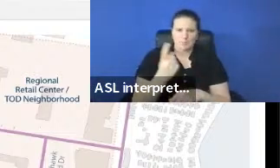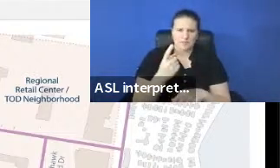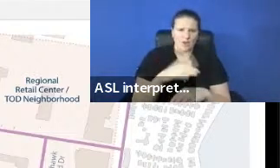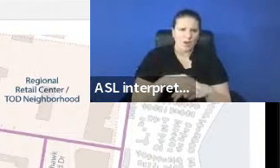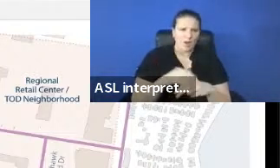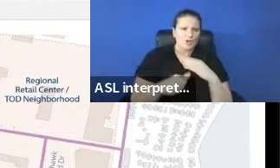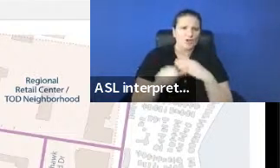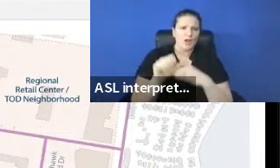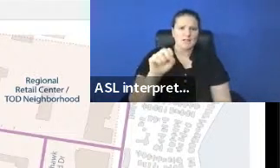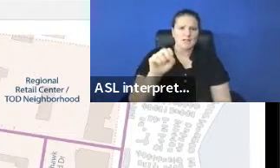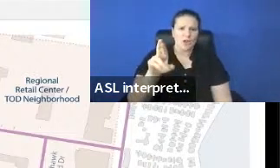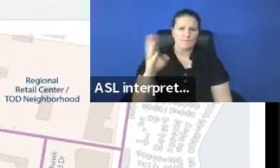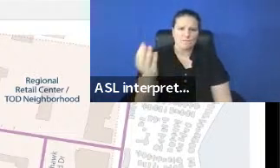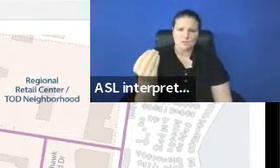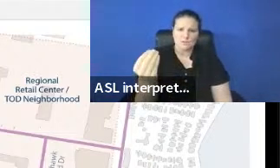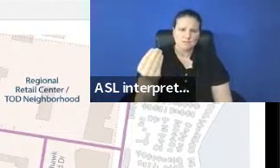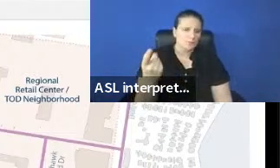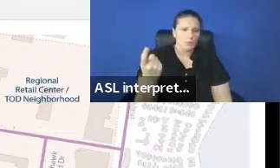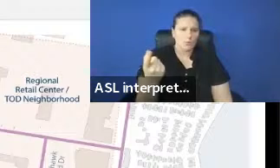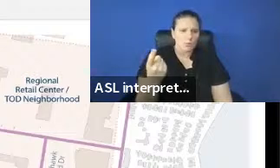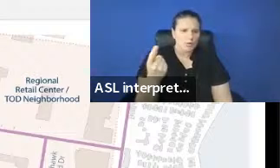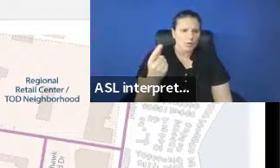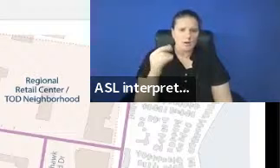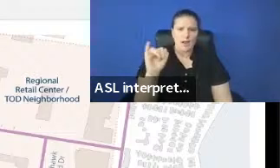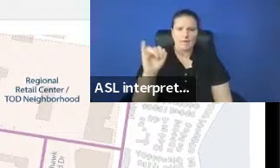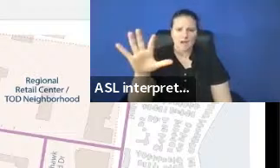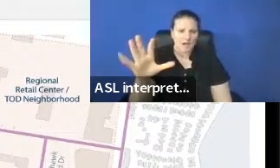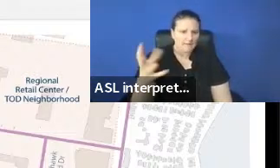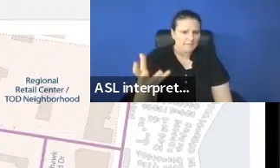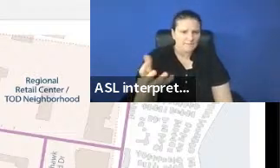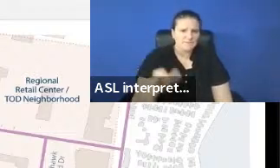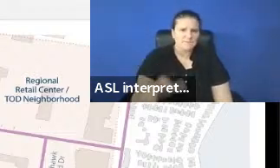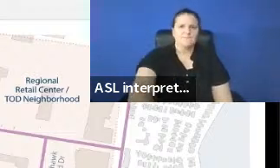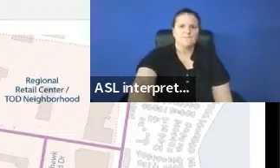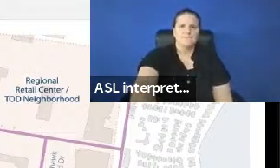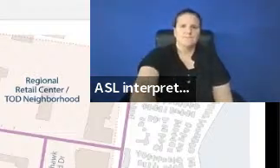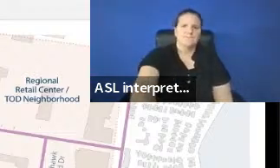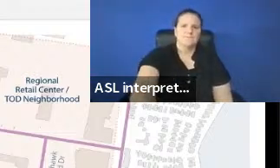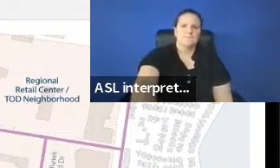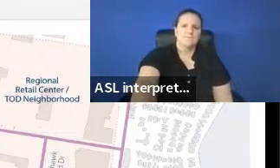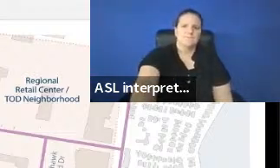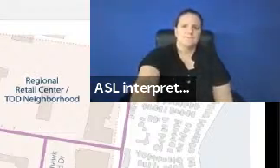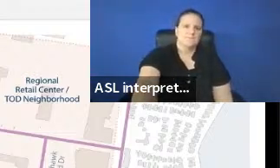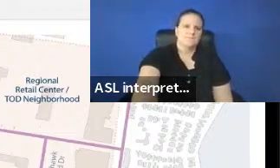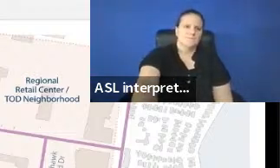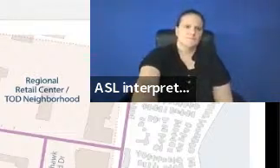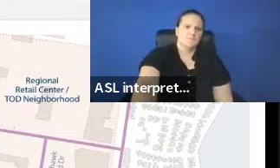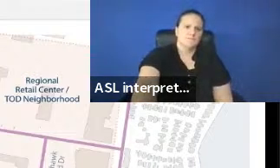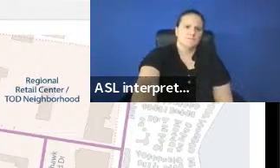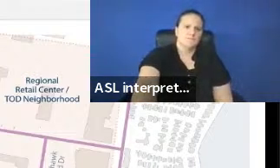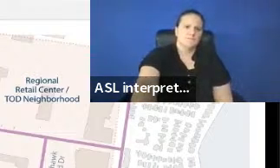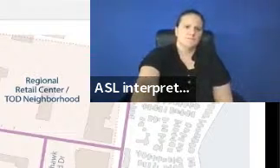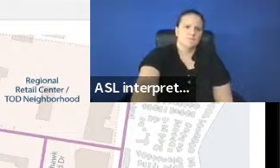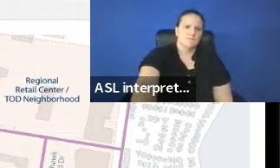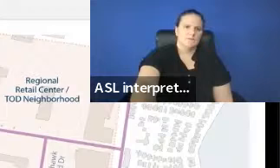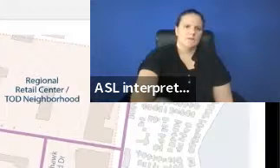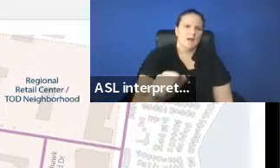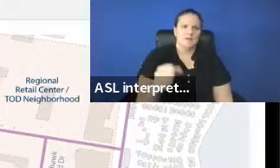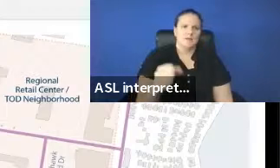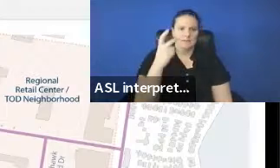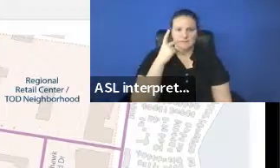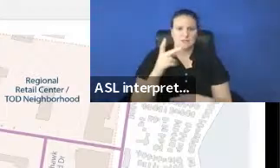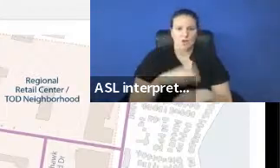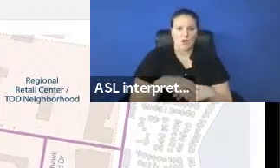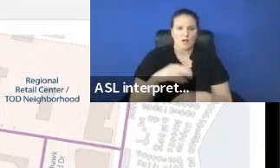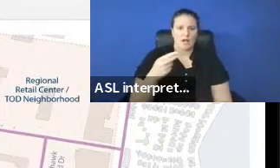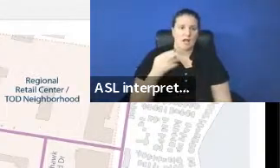SR 14 or Interstate 5? I can visualize what you have on Hayden Island in both options very